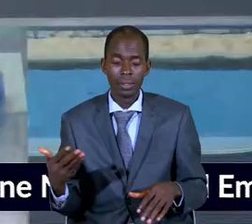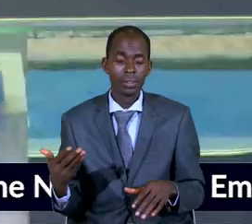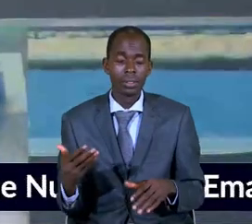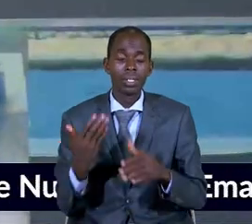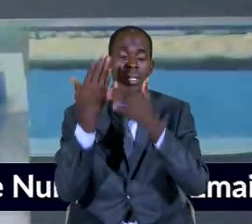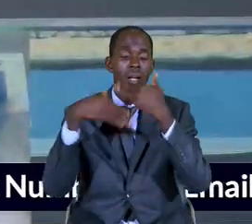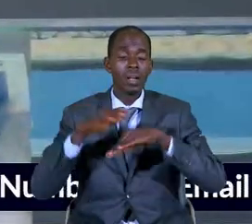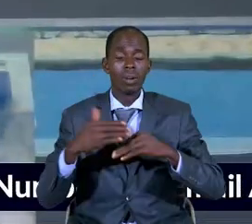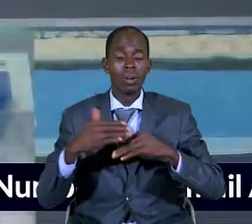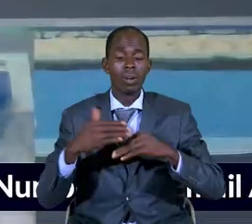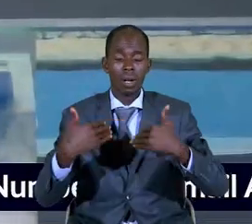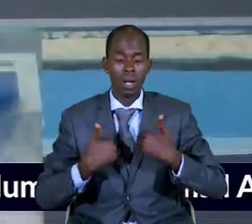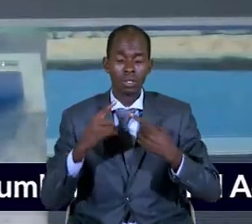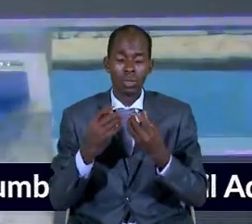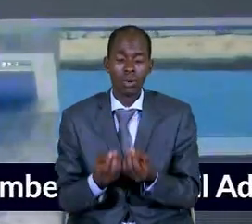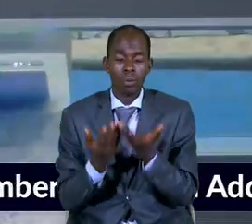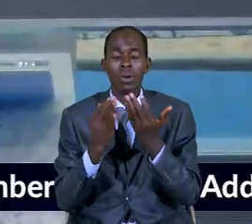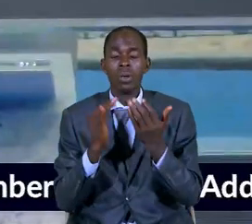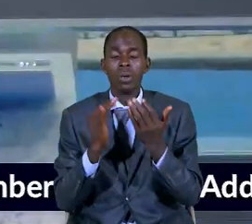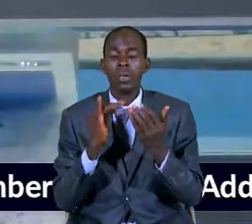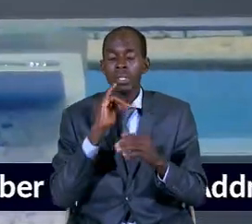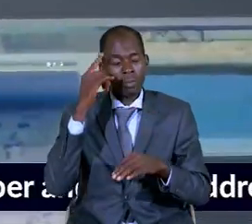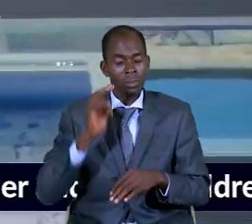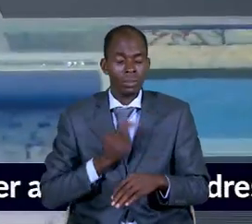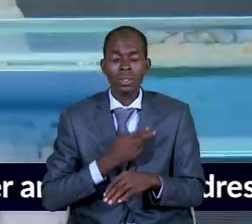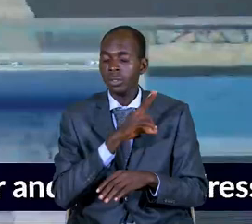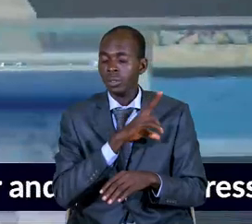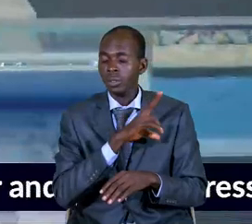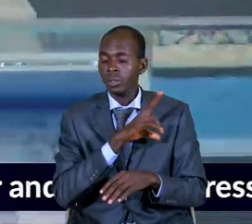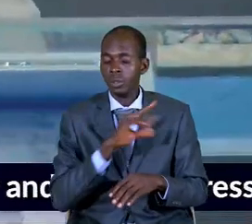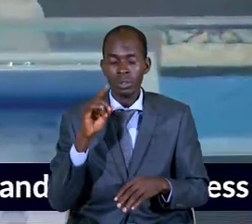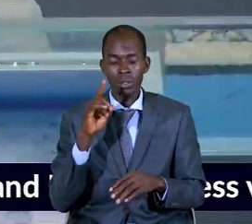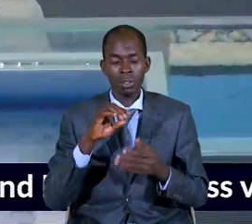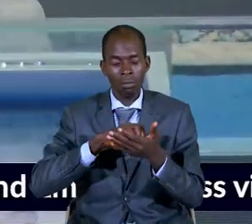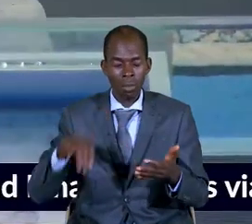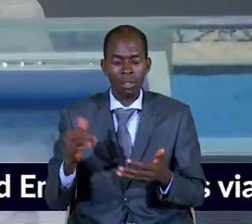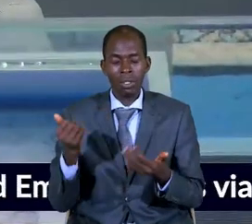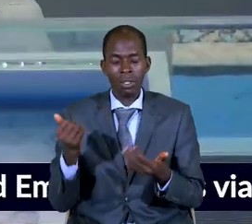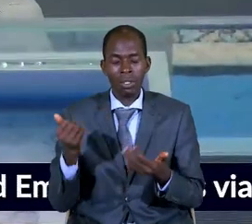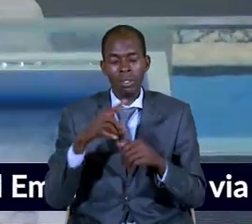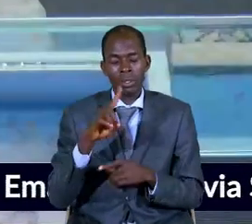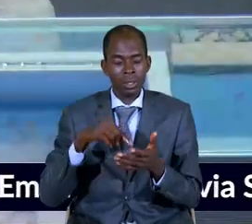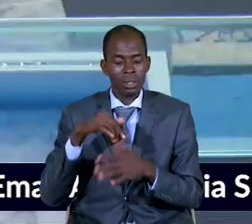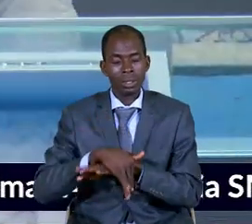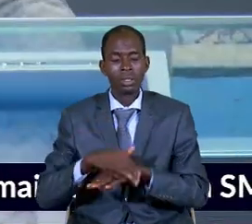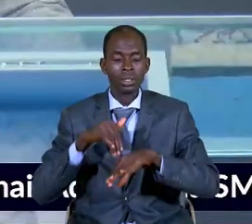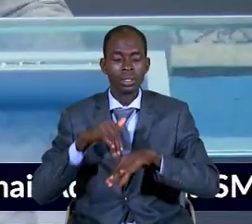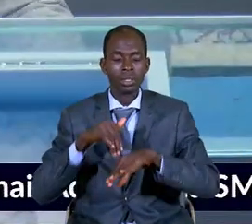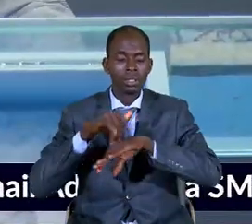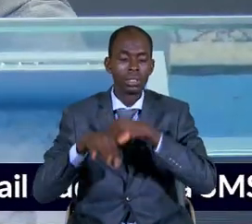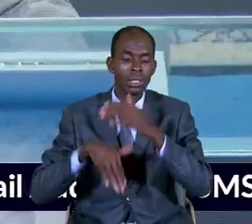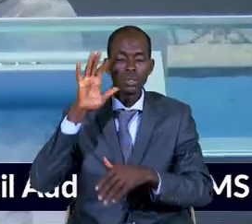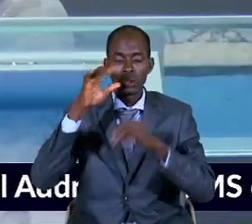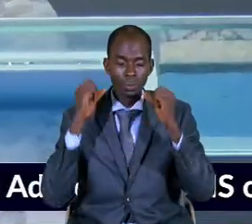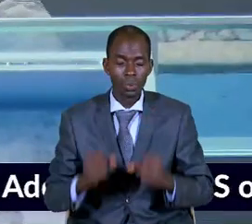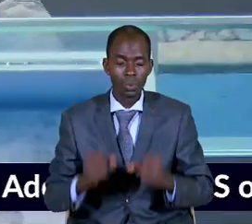to offer is for us. There's no exception tonight. Send forth your power. Heal